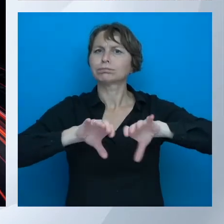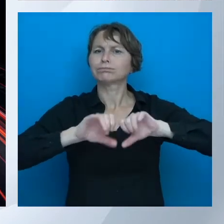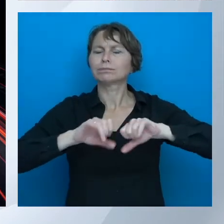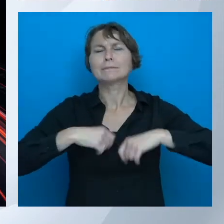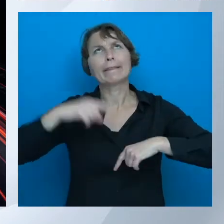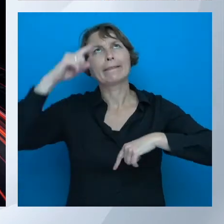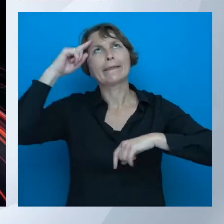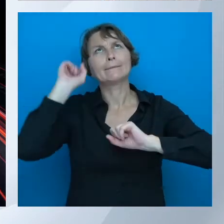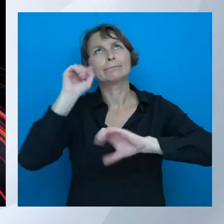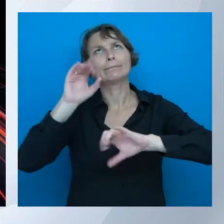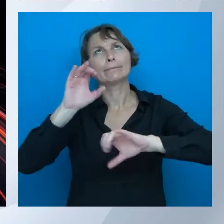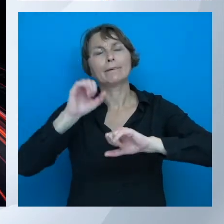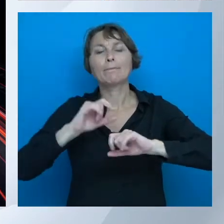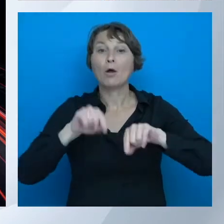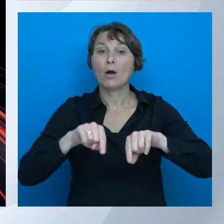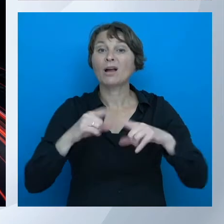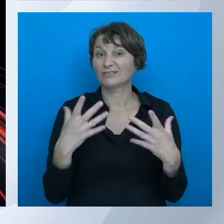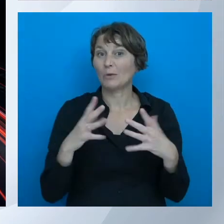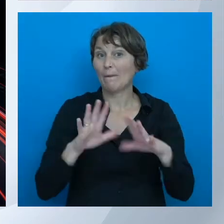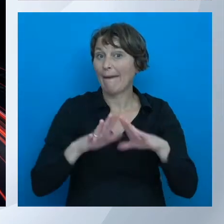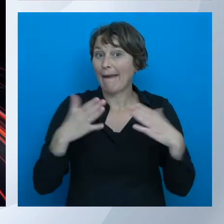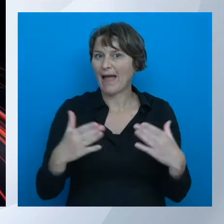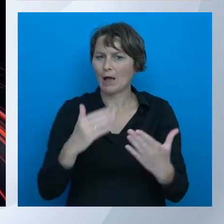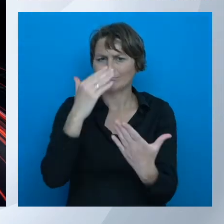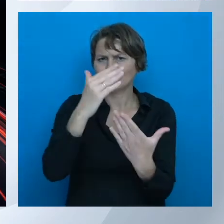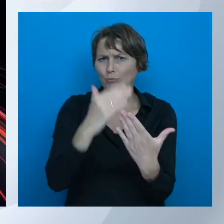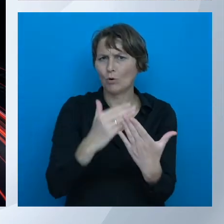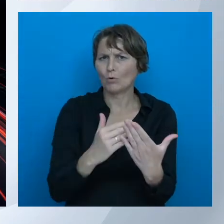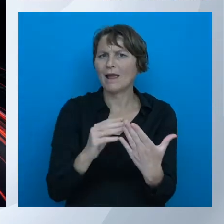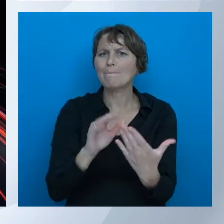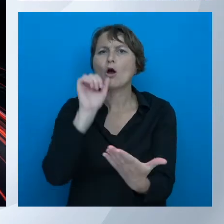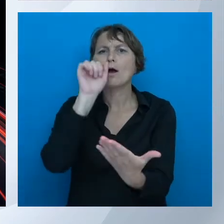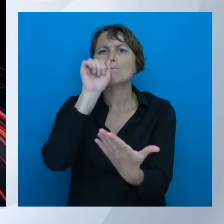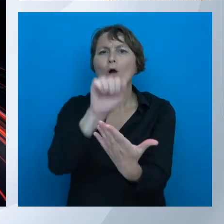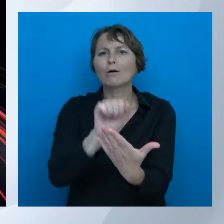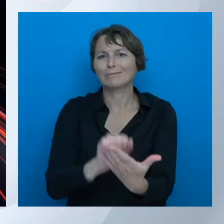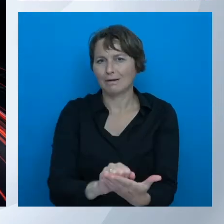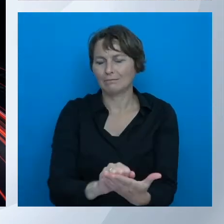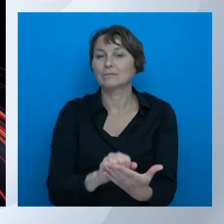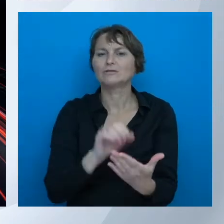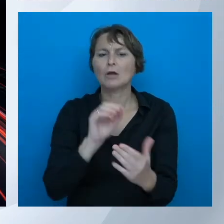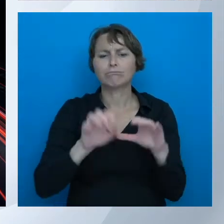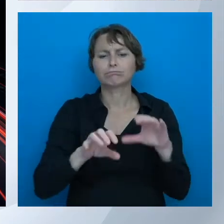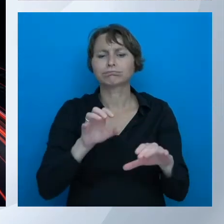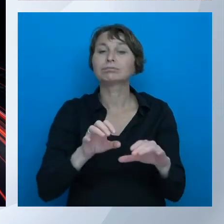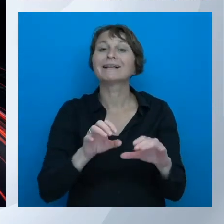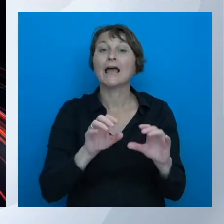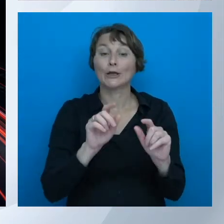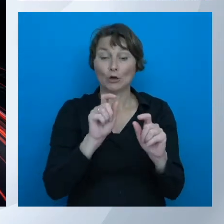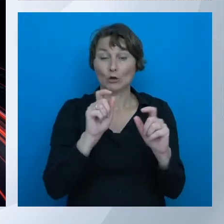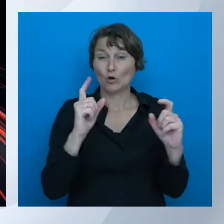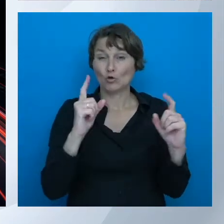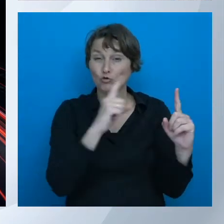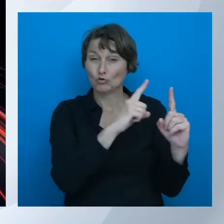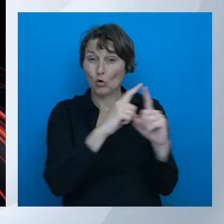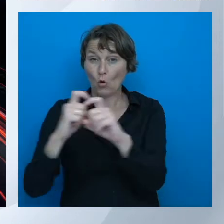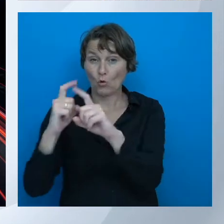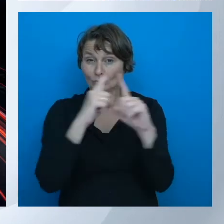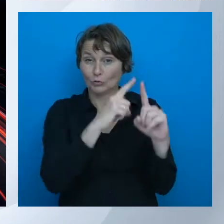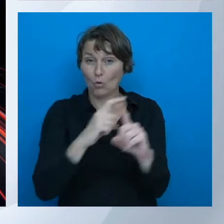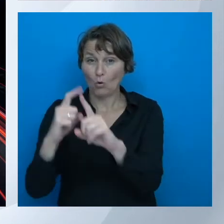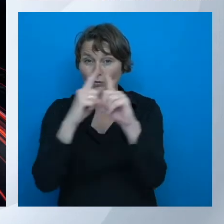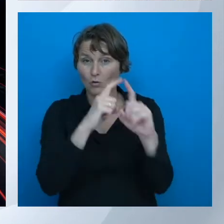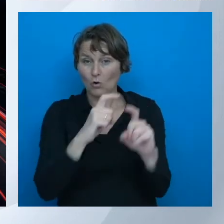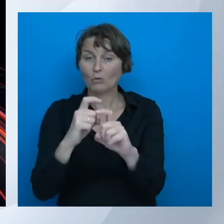Markdown. I can do that from Visual Studio Code and I can commit my code and then poof, it's going to be live on my